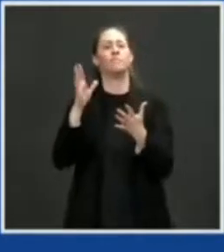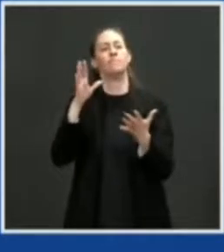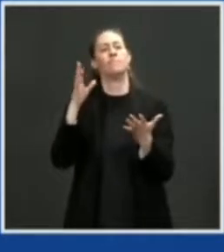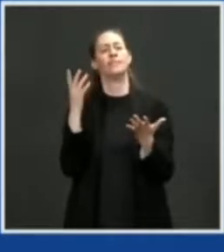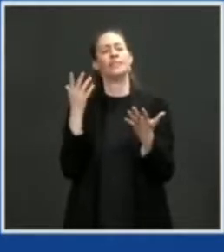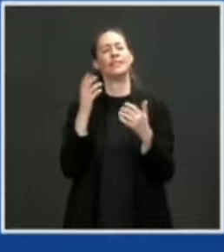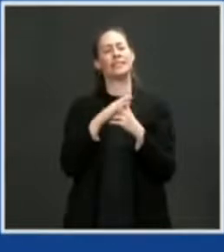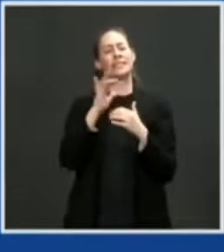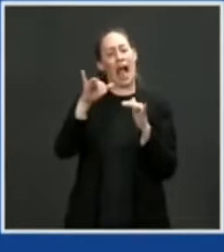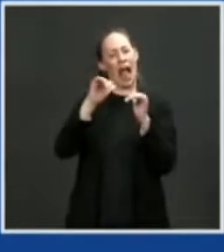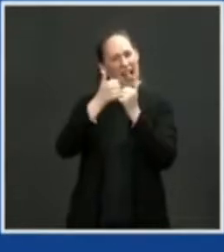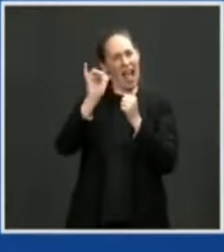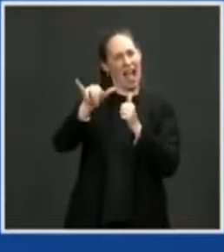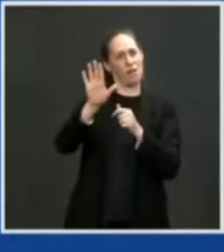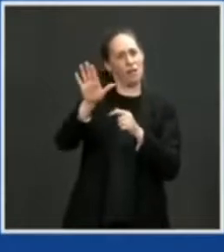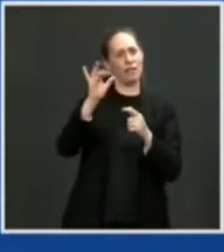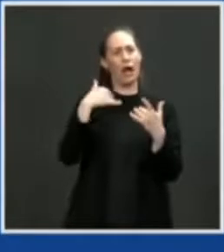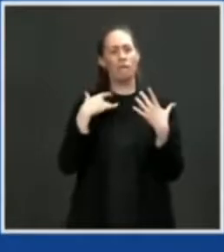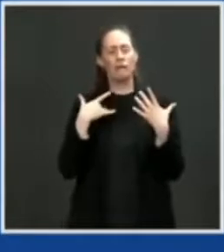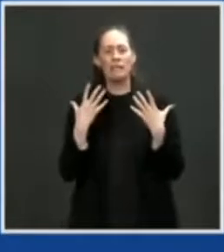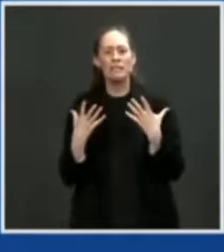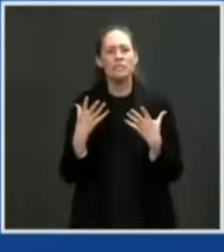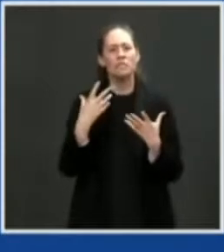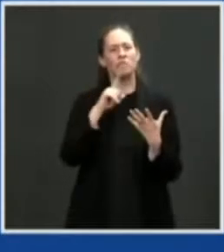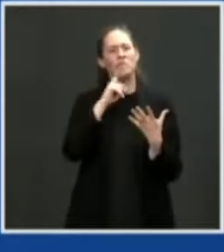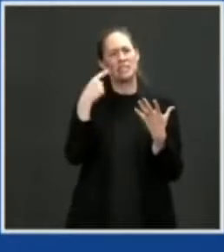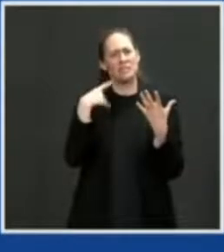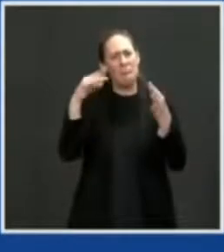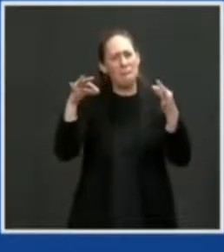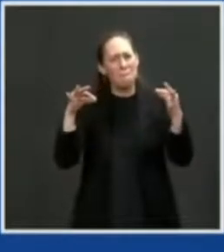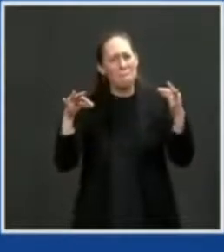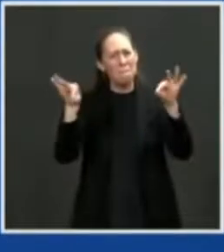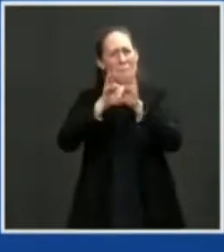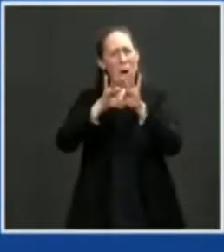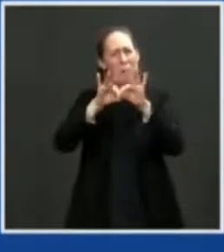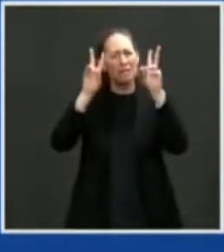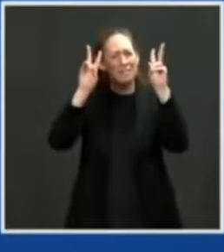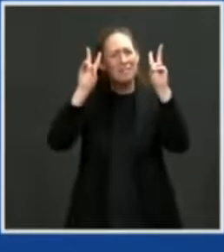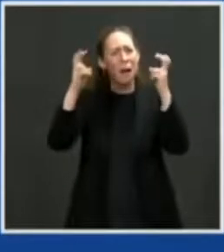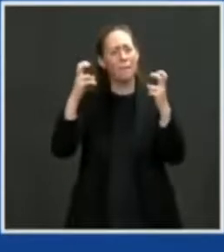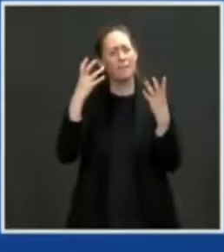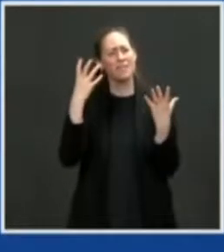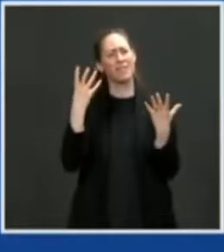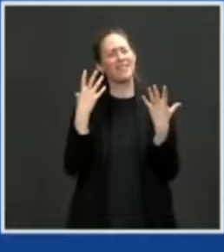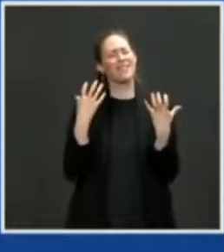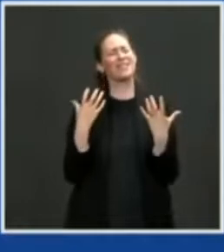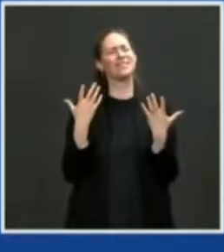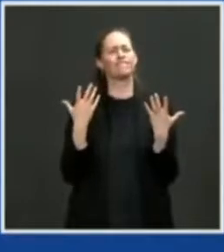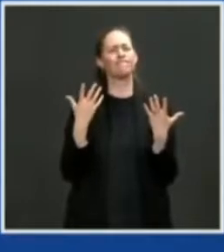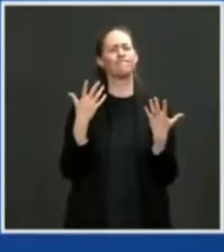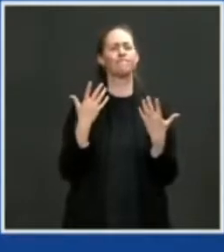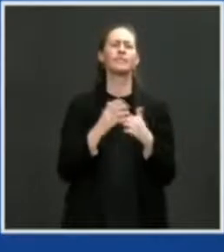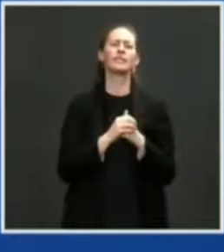near and dear to you that you like to be able to, anyway,